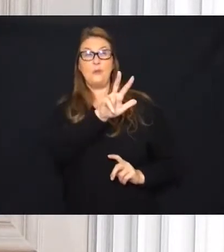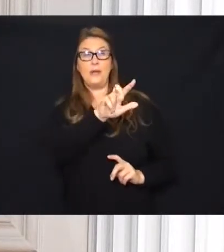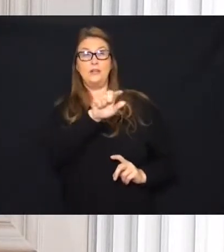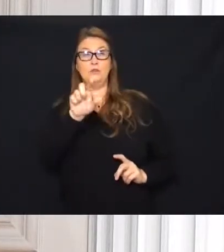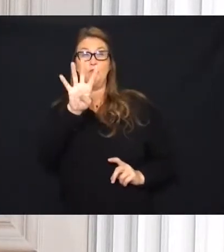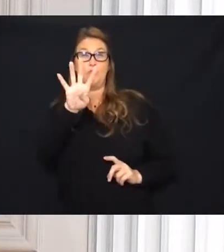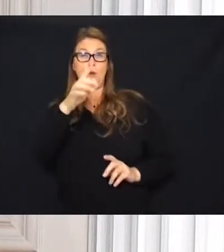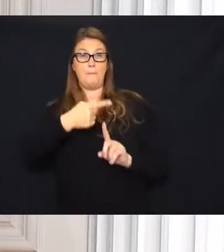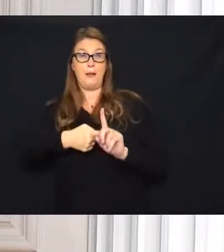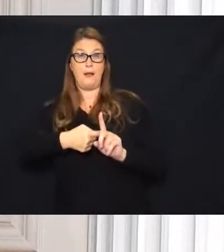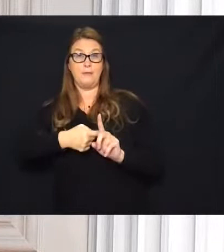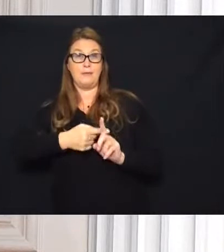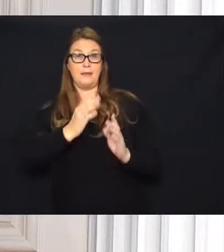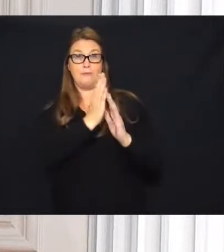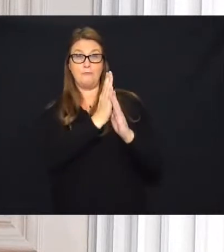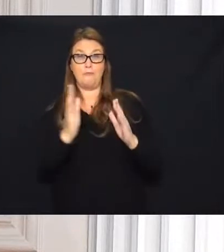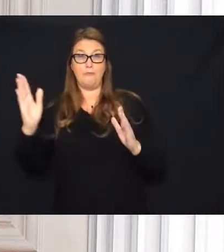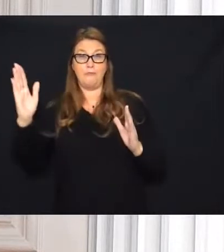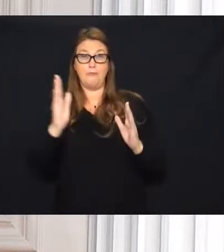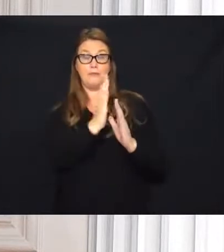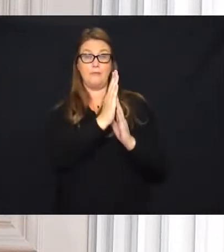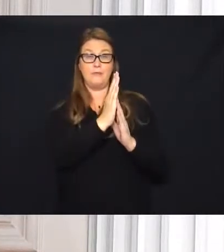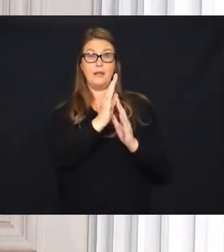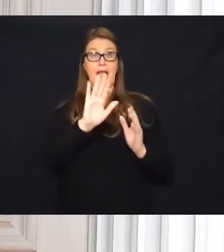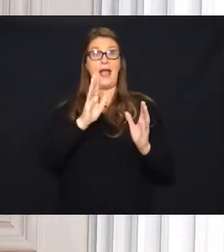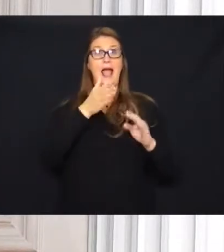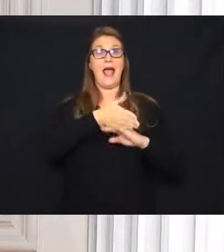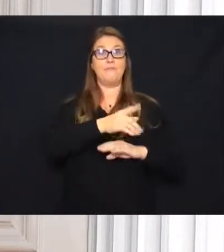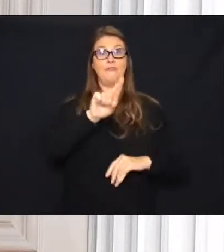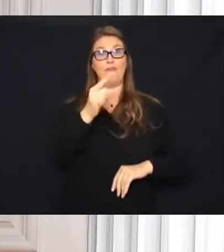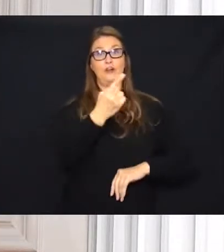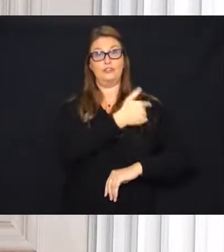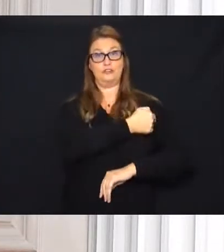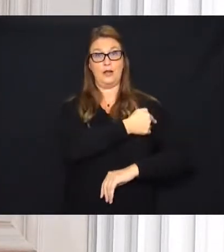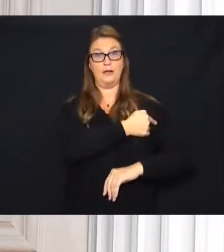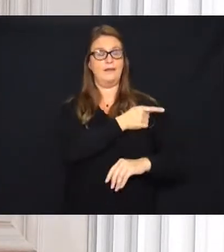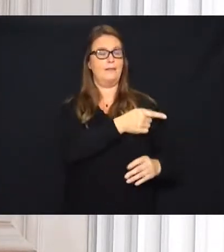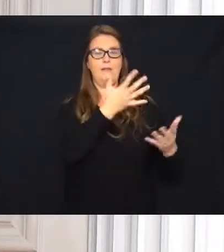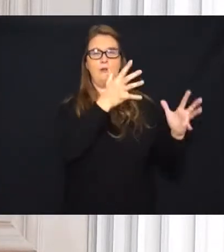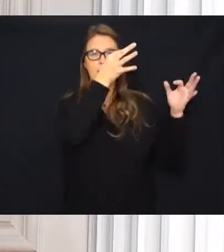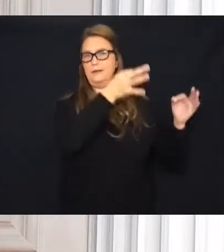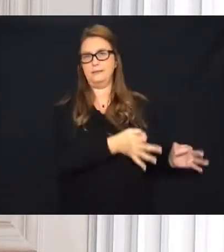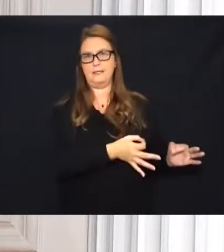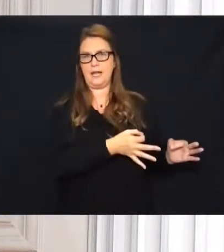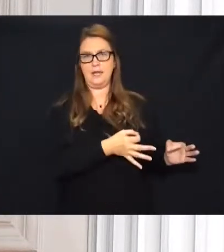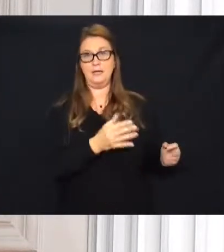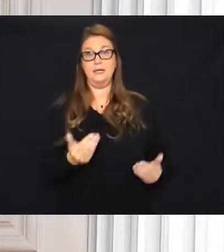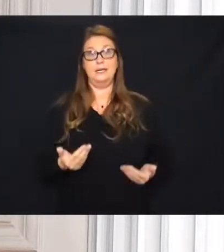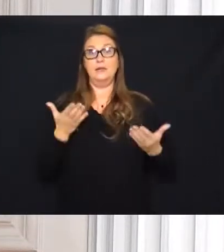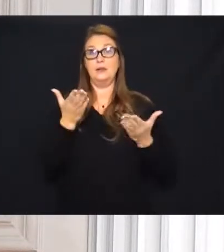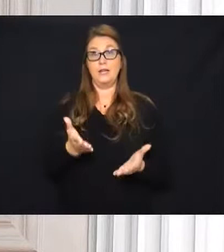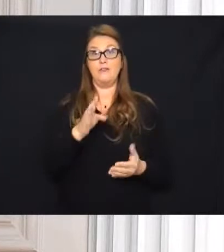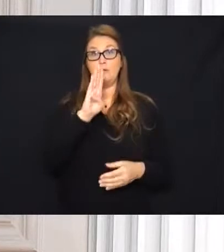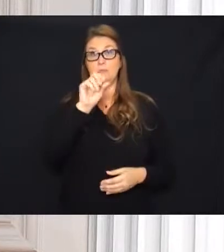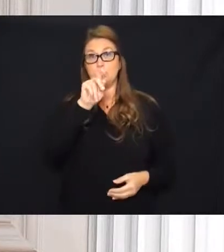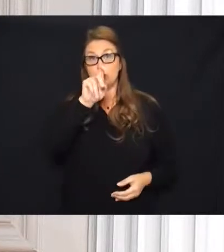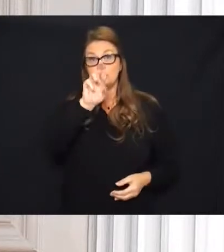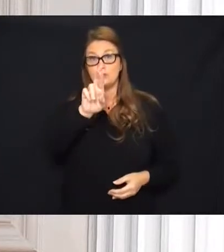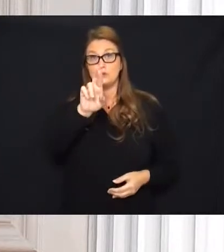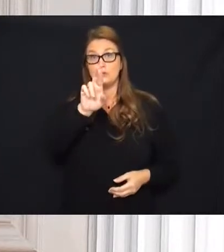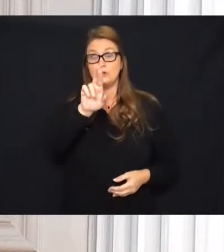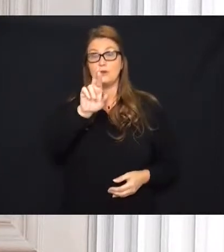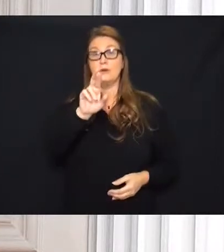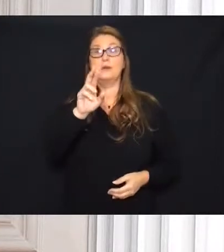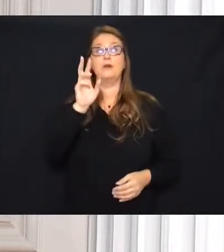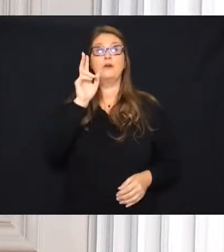after the first booster dose. And they've decided now to give a booster dose, offer a booster dose